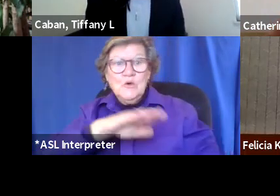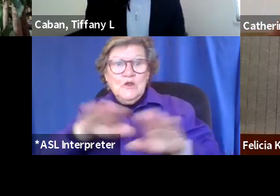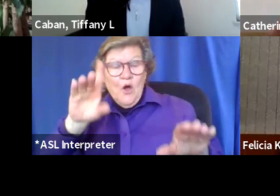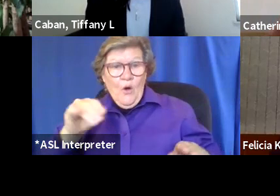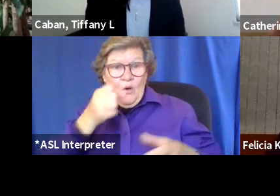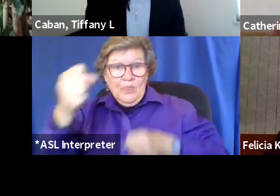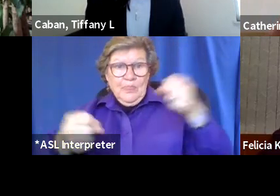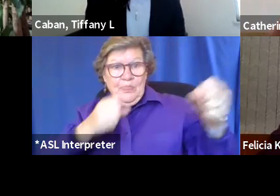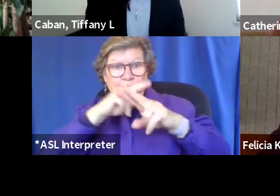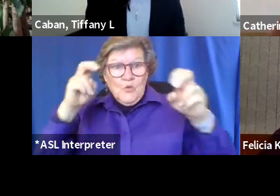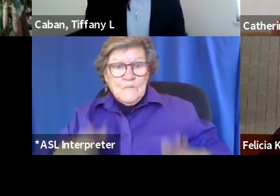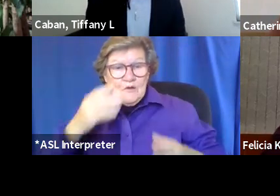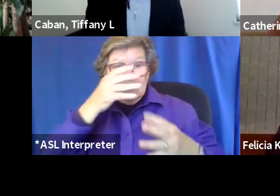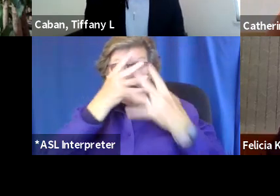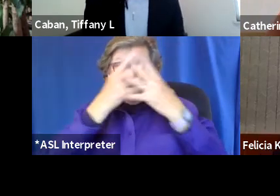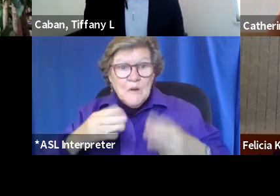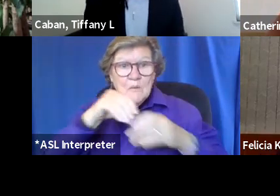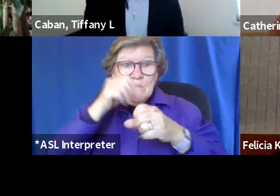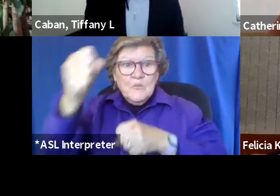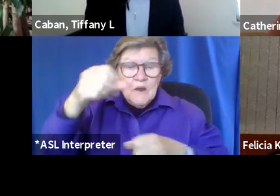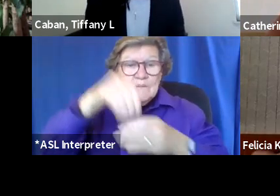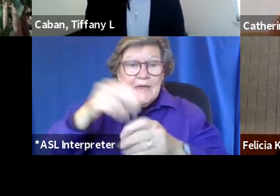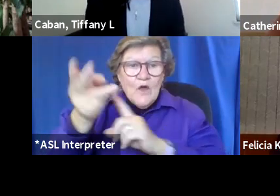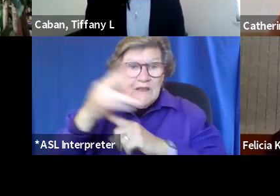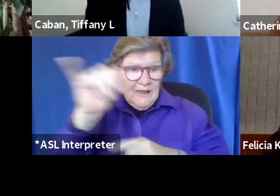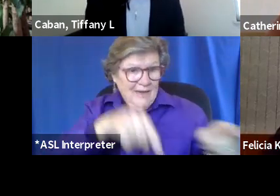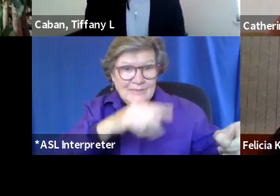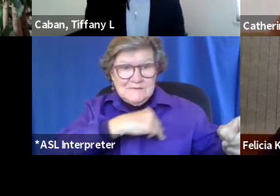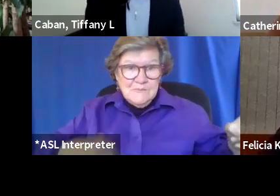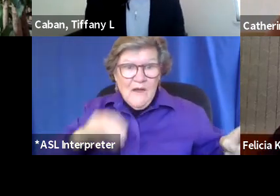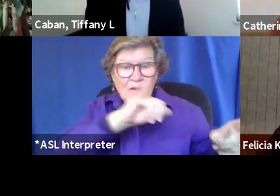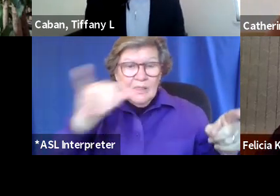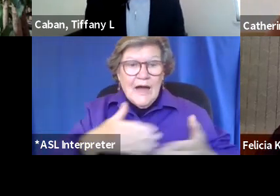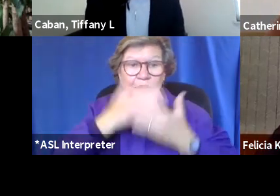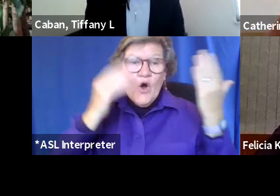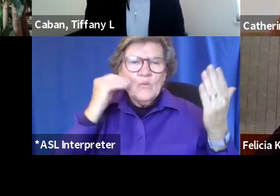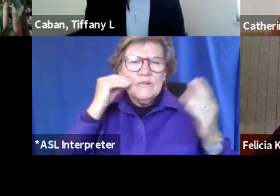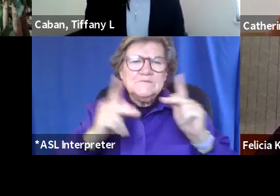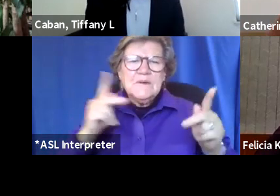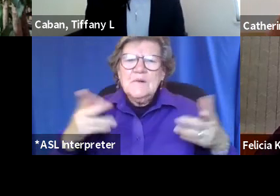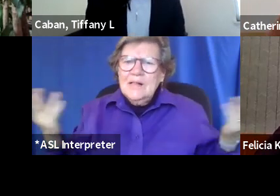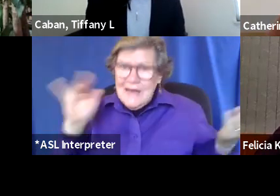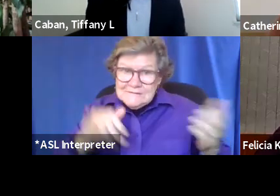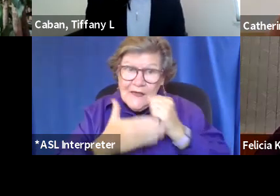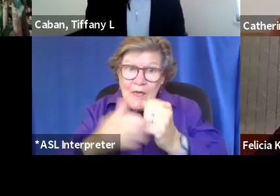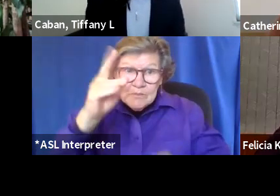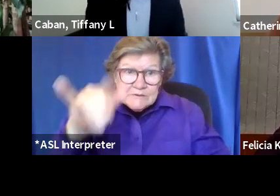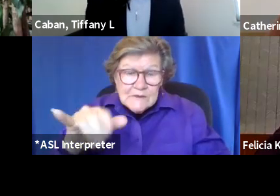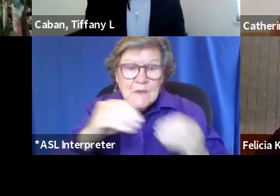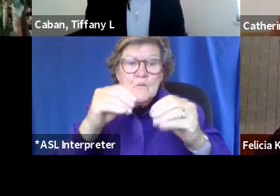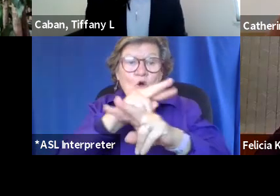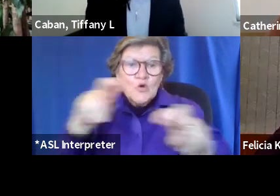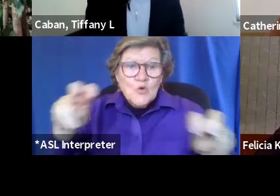Put our prisoners in hotels like this mayor does with the homeless people? Where has that gotten this city? More crime,